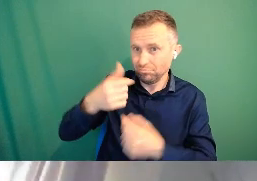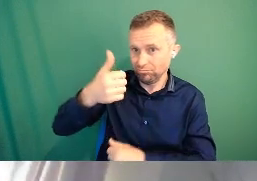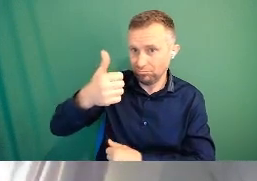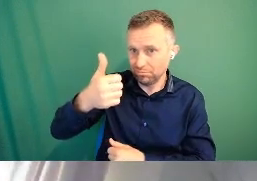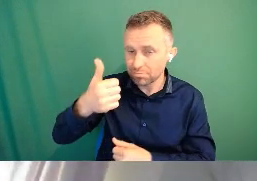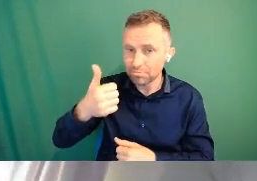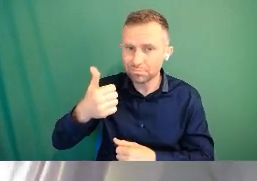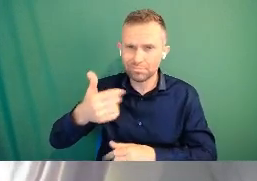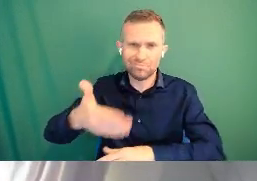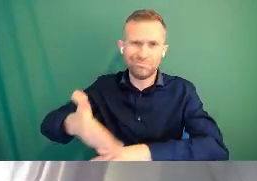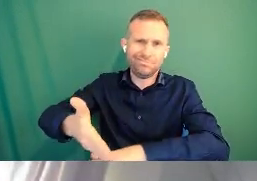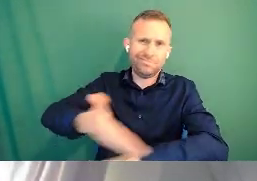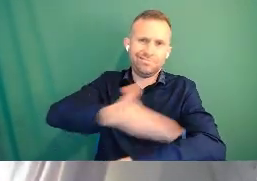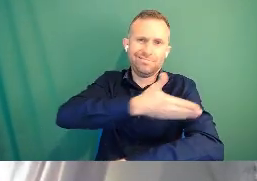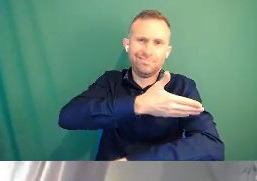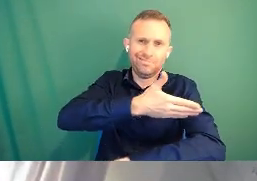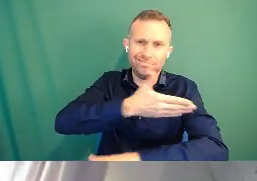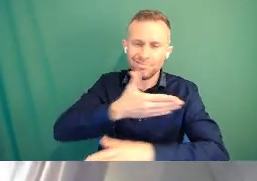for